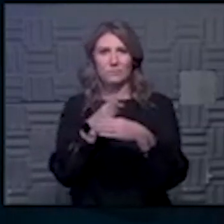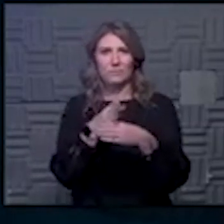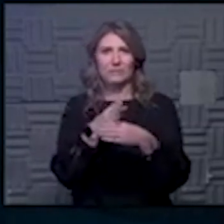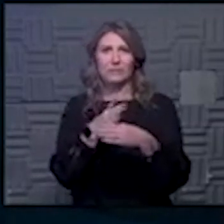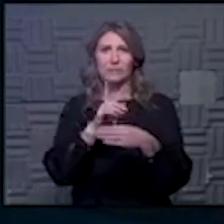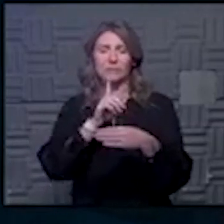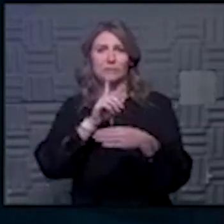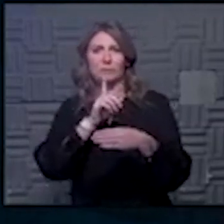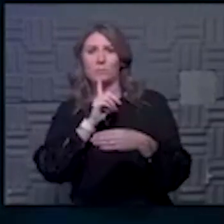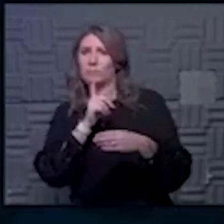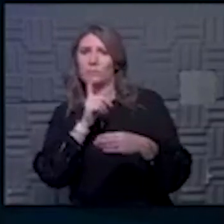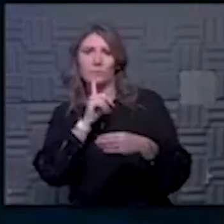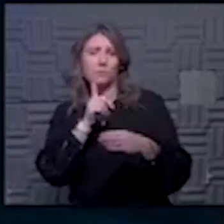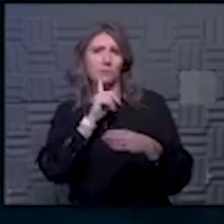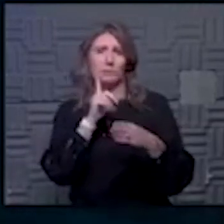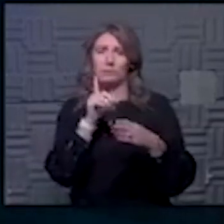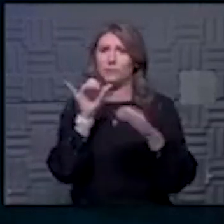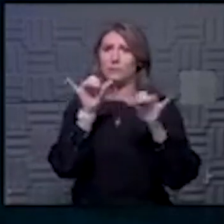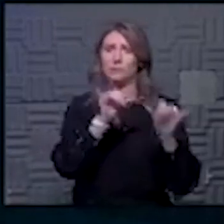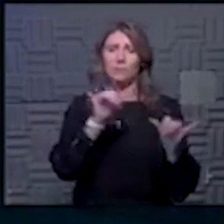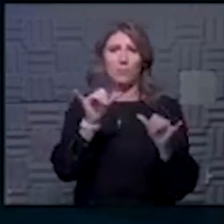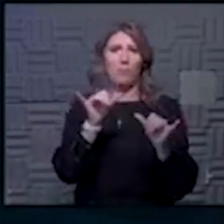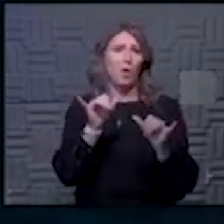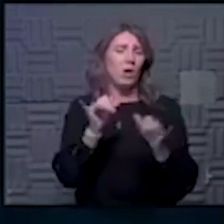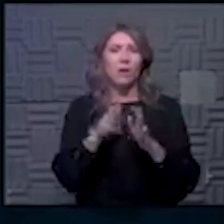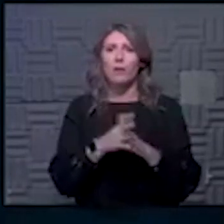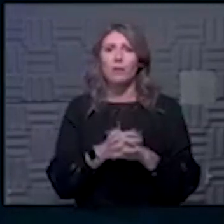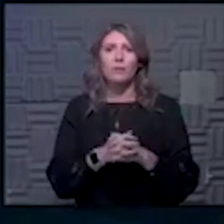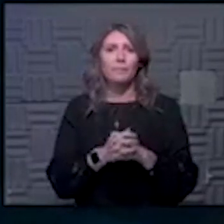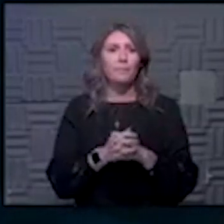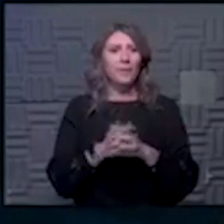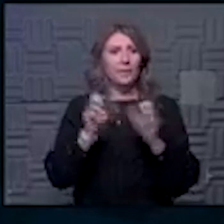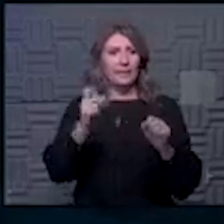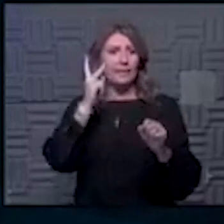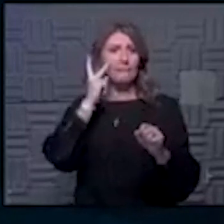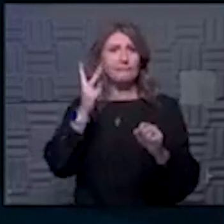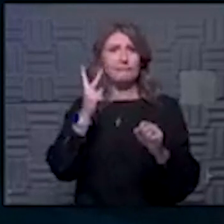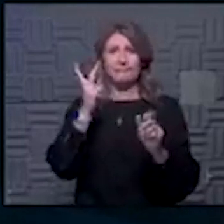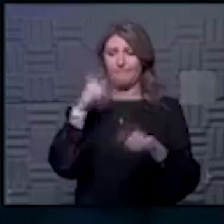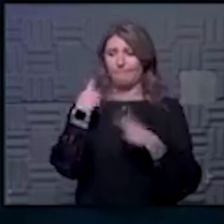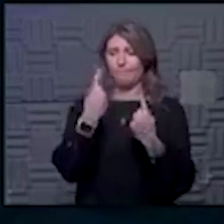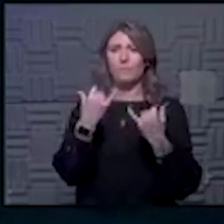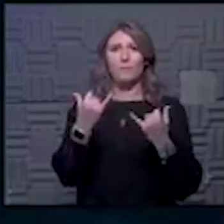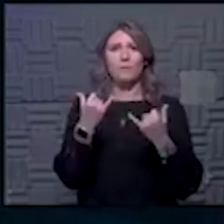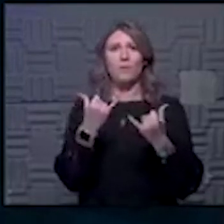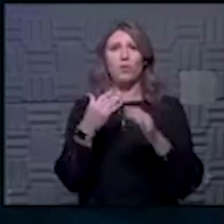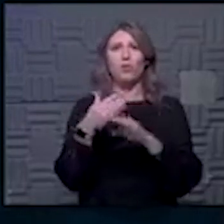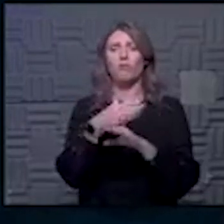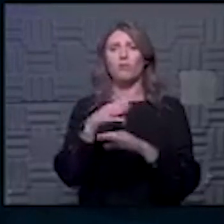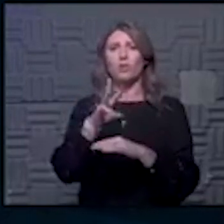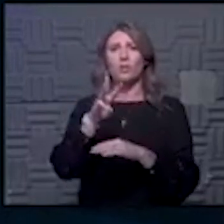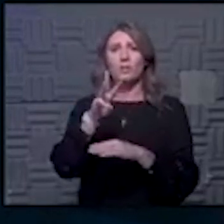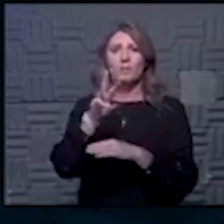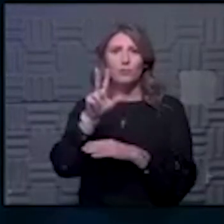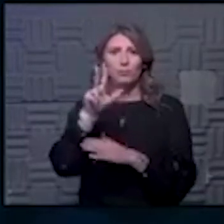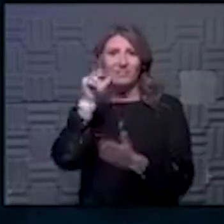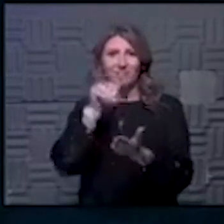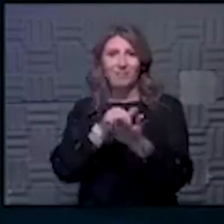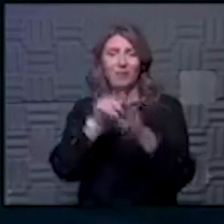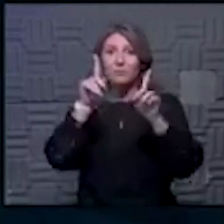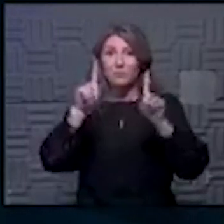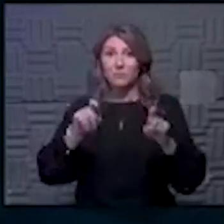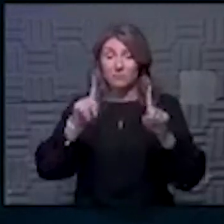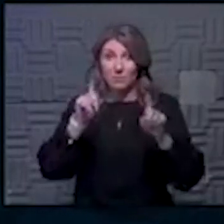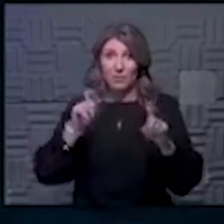very similar, almost identical. And then you can see that to date, we've now performed over 63,000 tests.